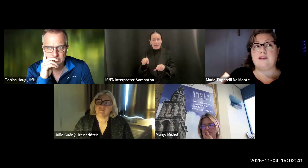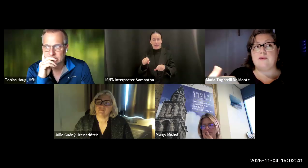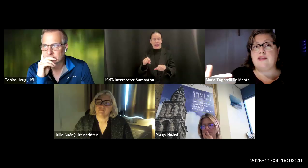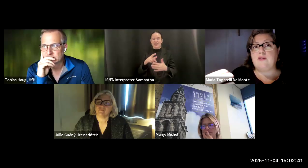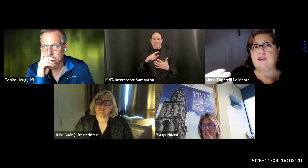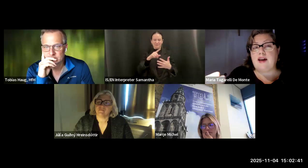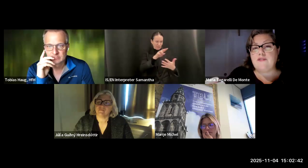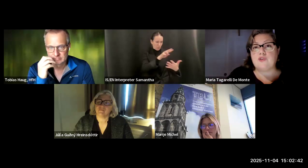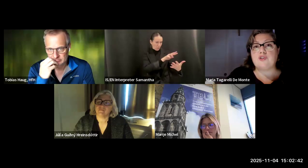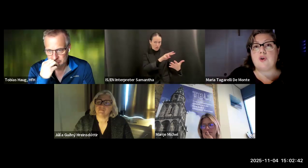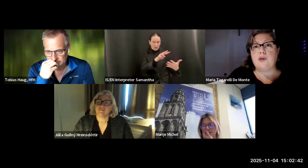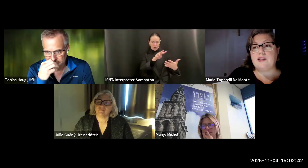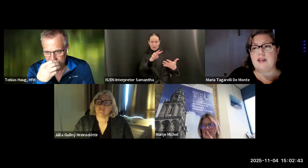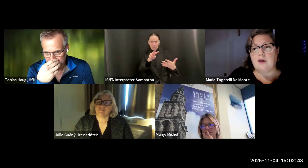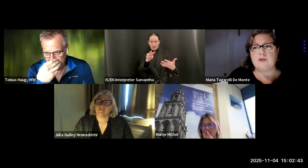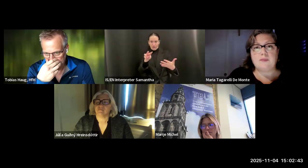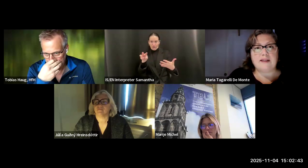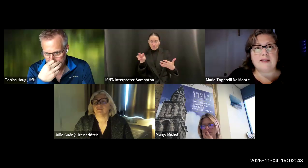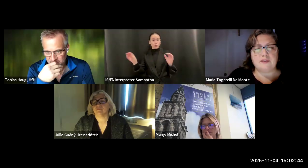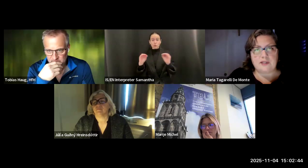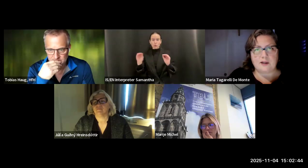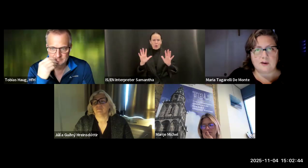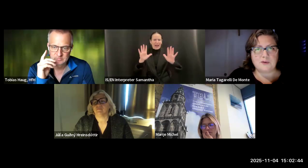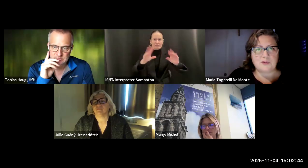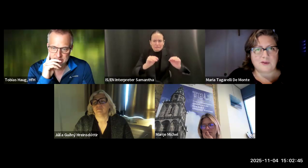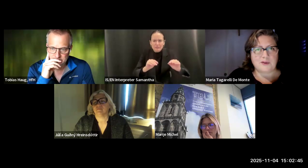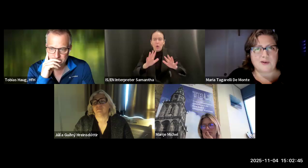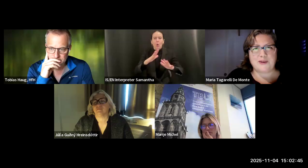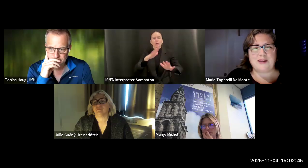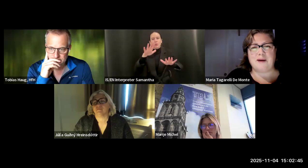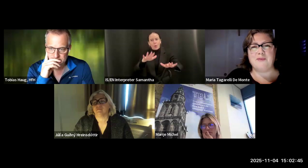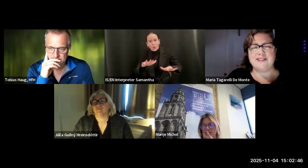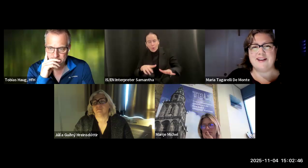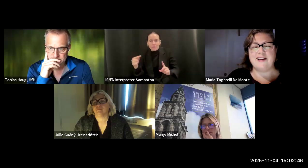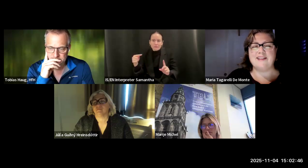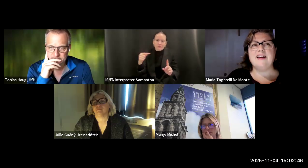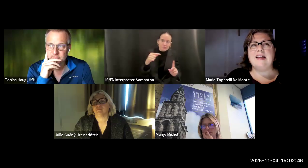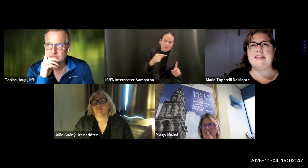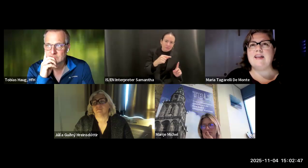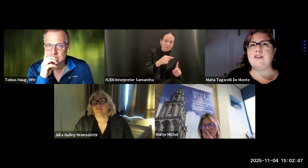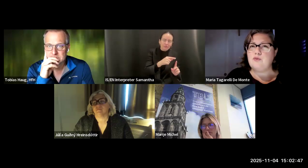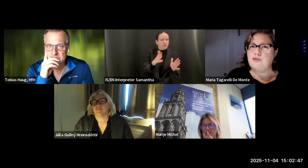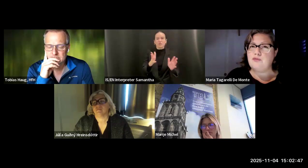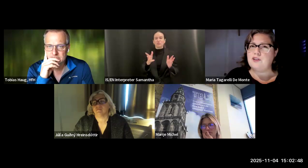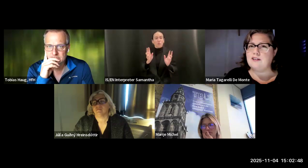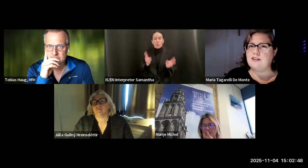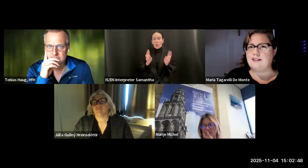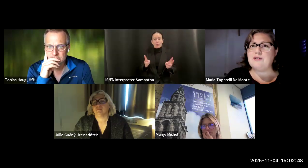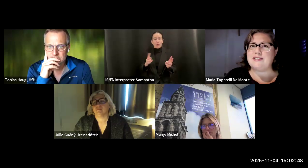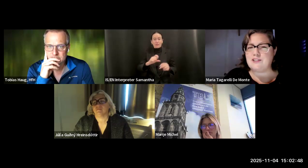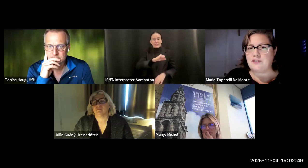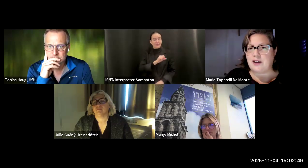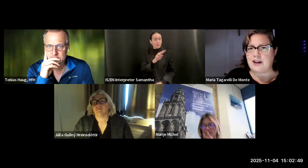beginning without ever slowing down the pace of the video in order to keep up with the signs, they do